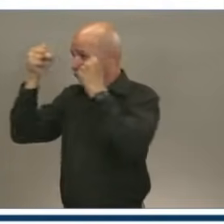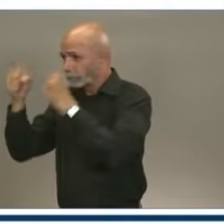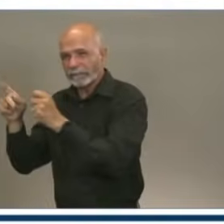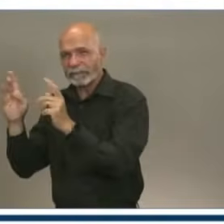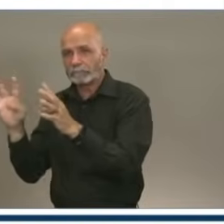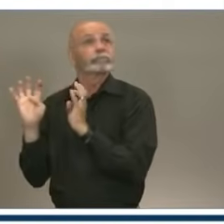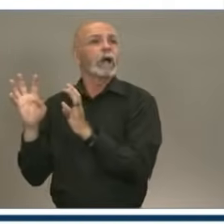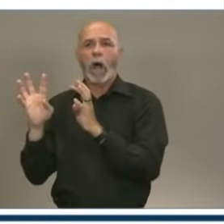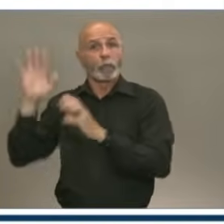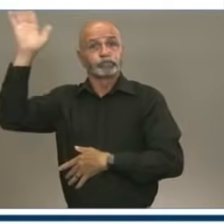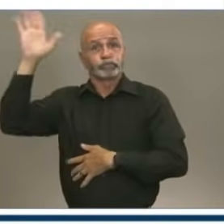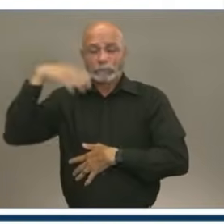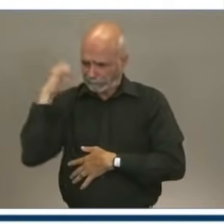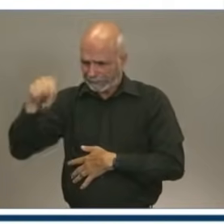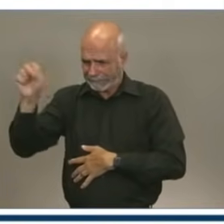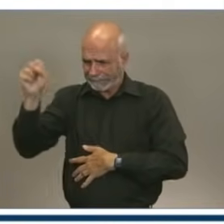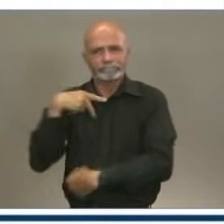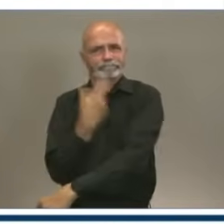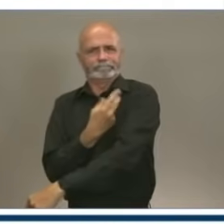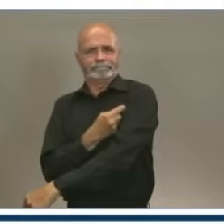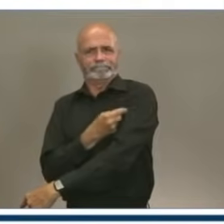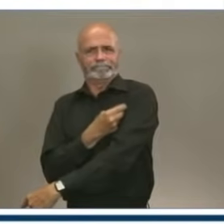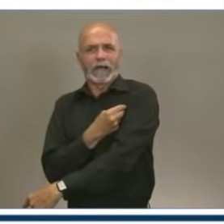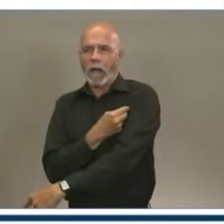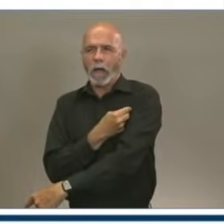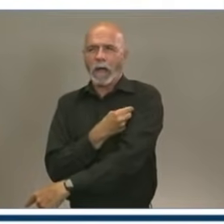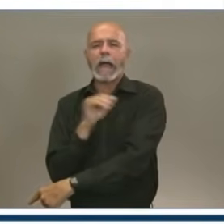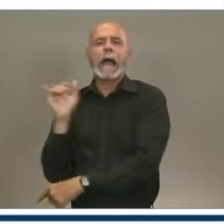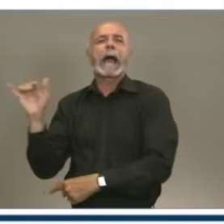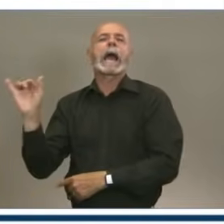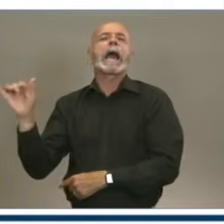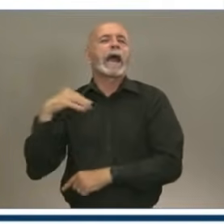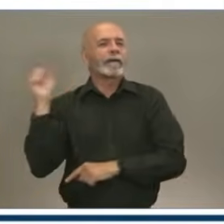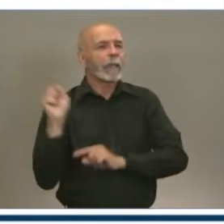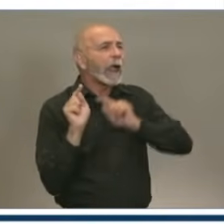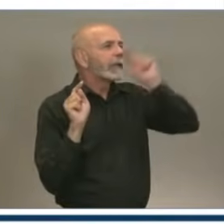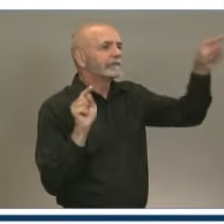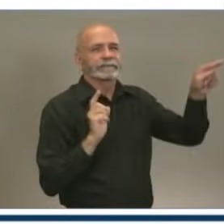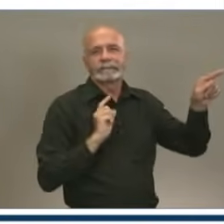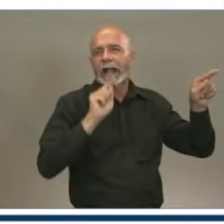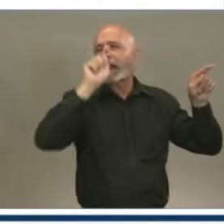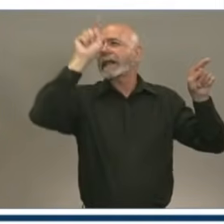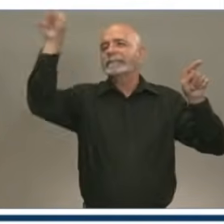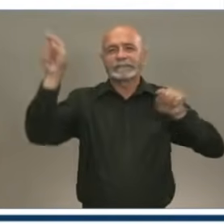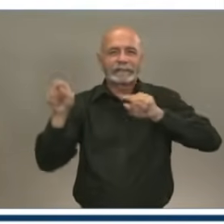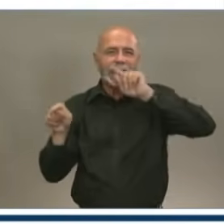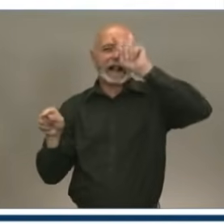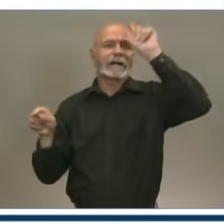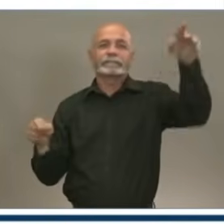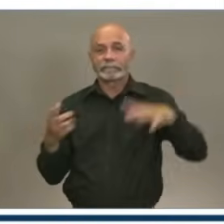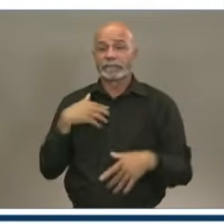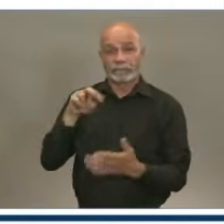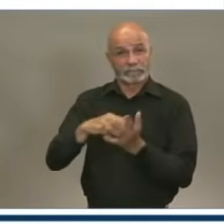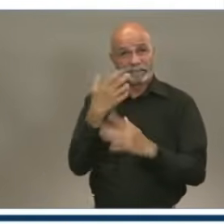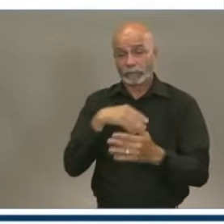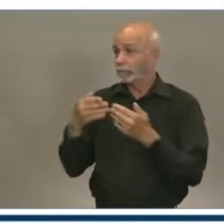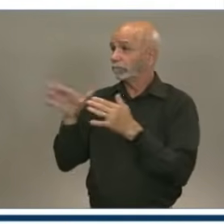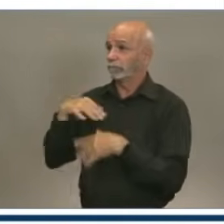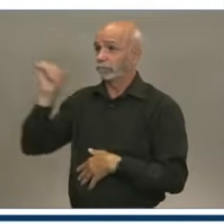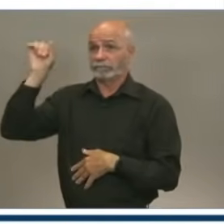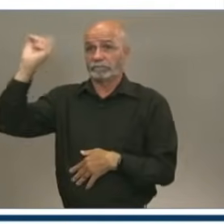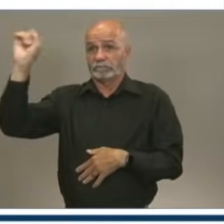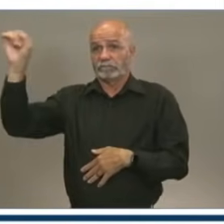and we'll continue to do this very targeted approach. But I'm not sure that reaching out to people individually, which becomes rather intrusive,